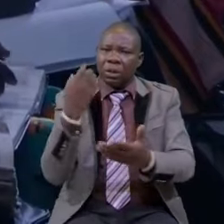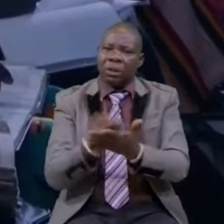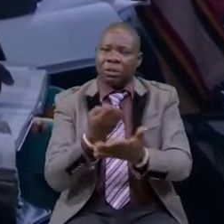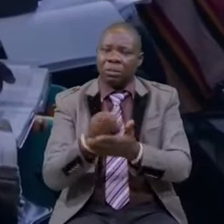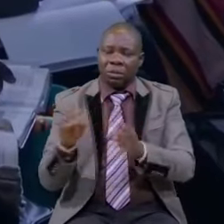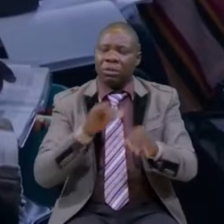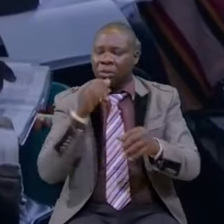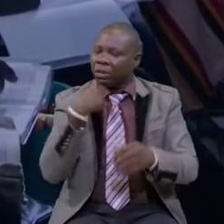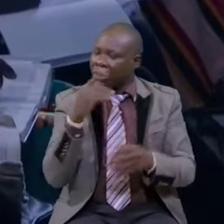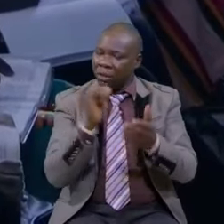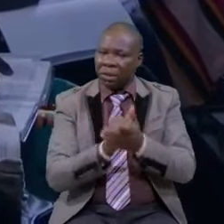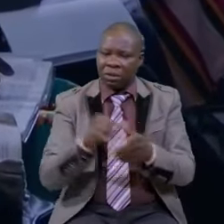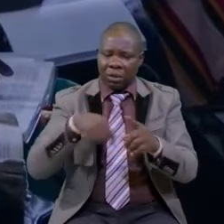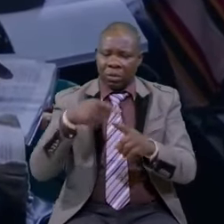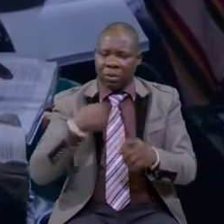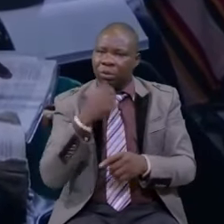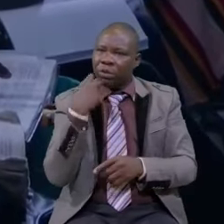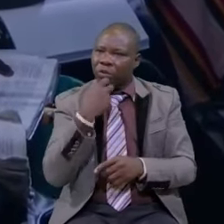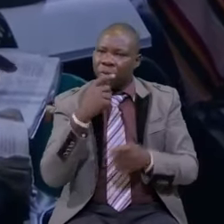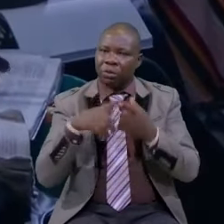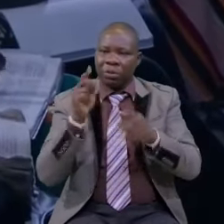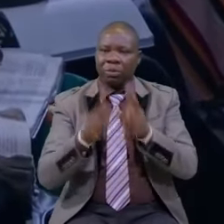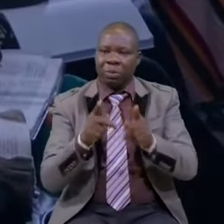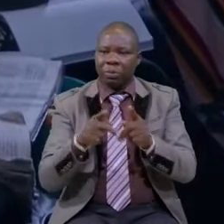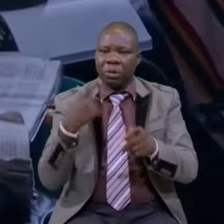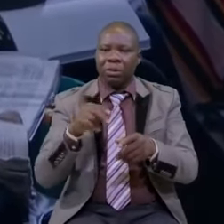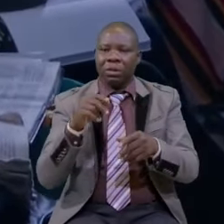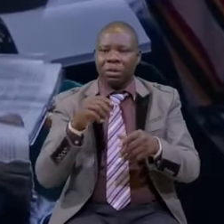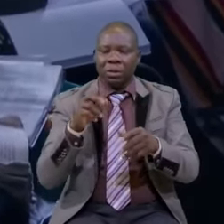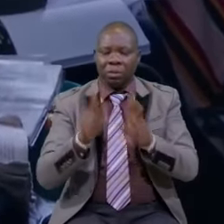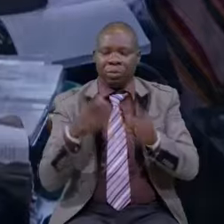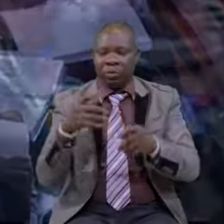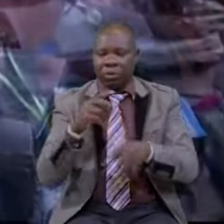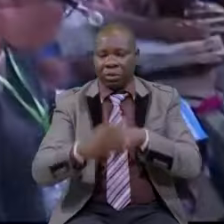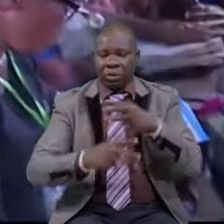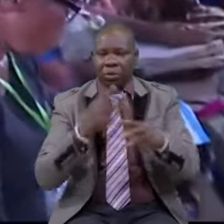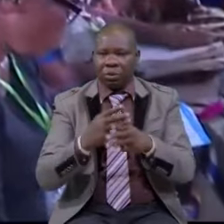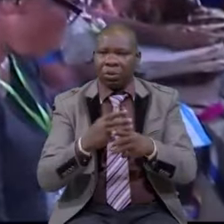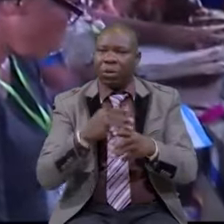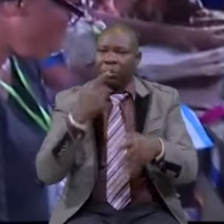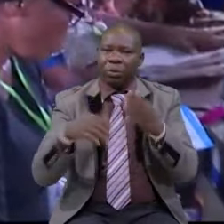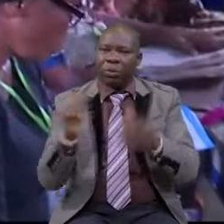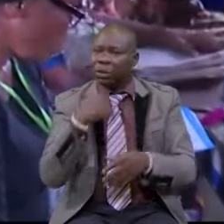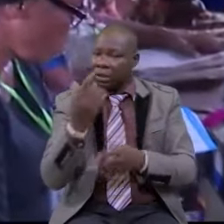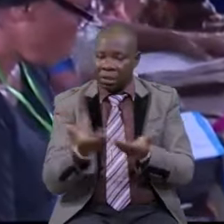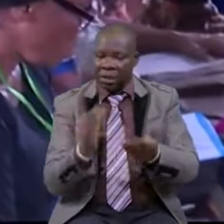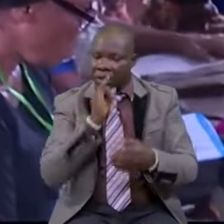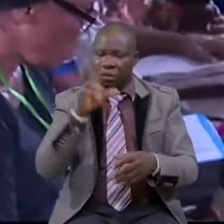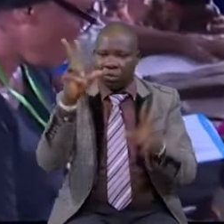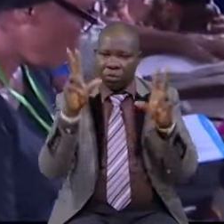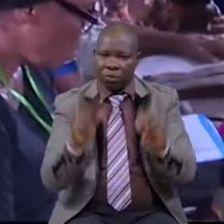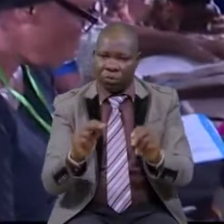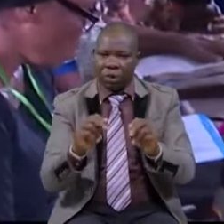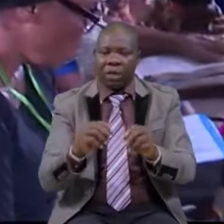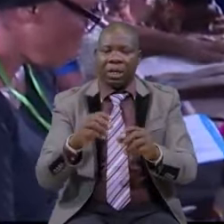that. When we speak to the people of the world, what they say here is, nay, except a man be